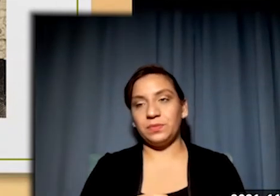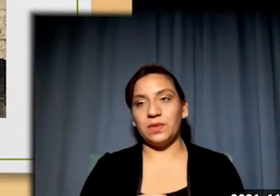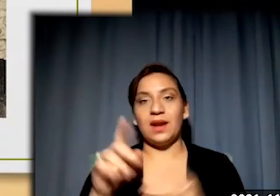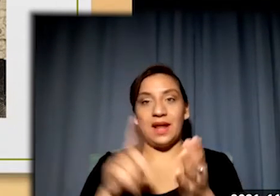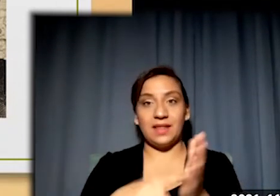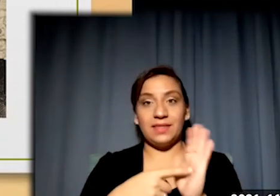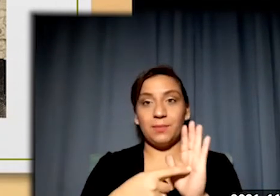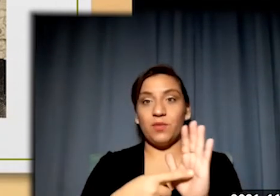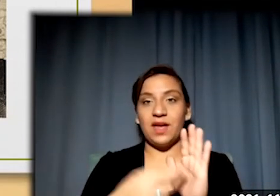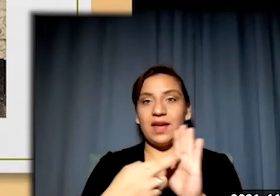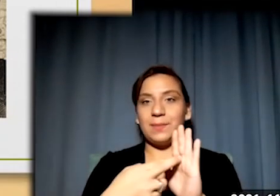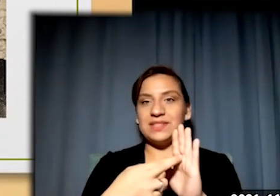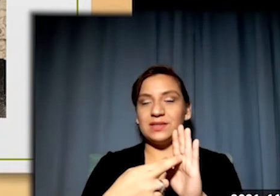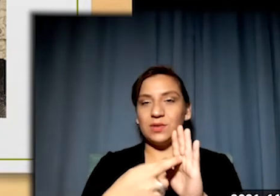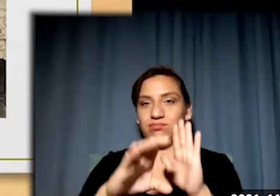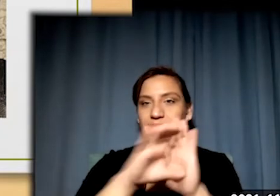the city of San Juan,